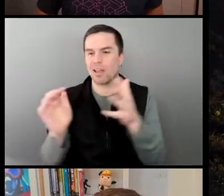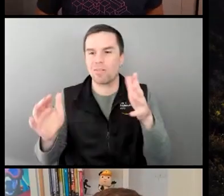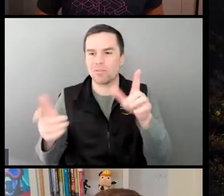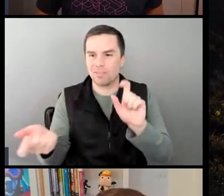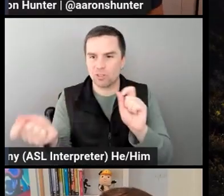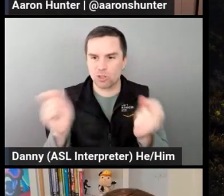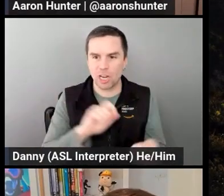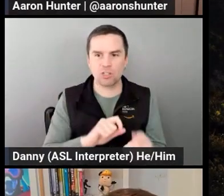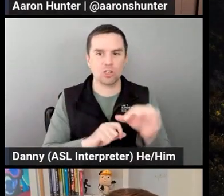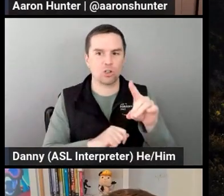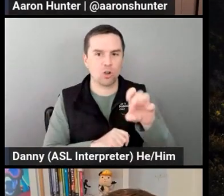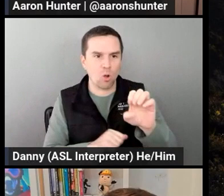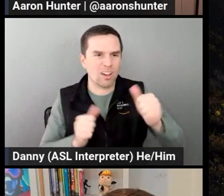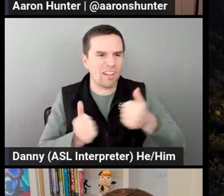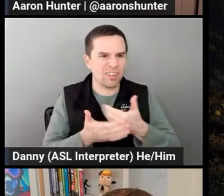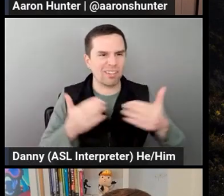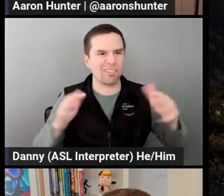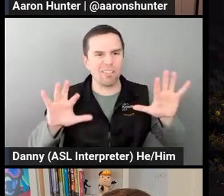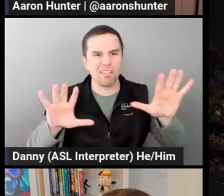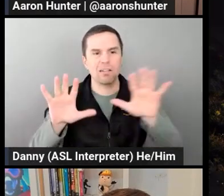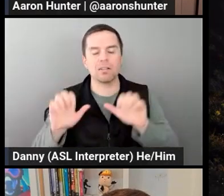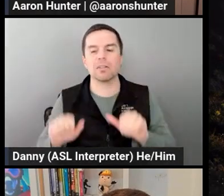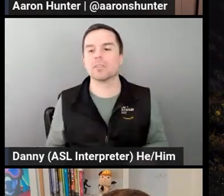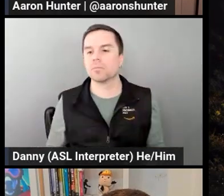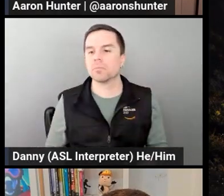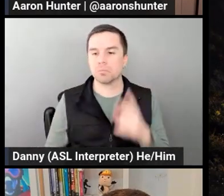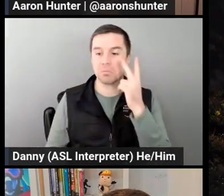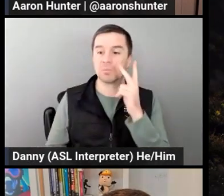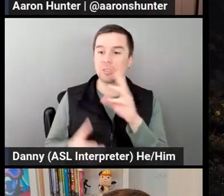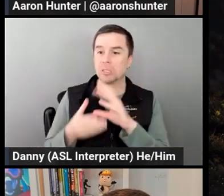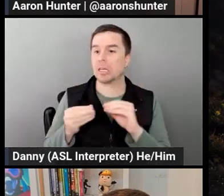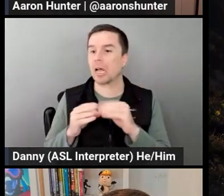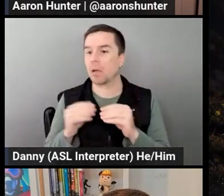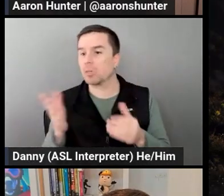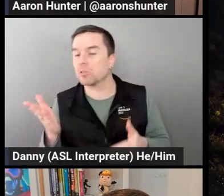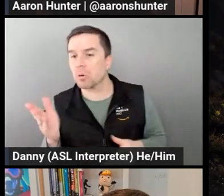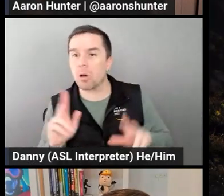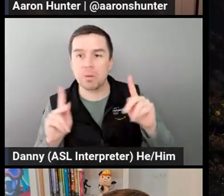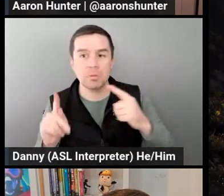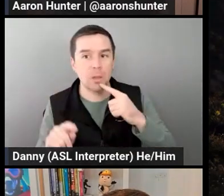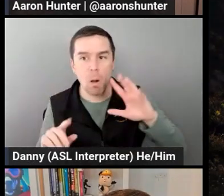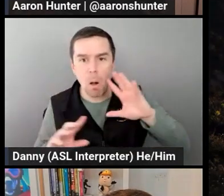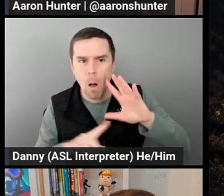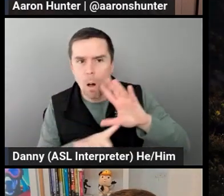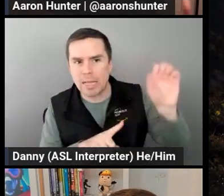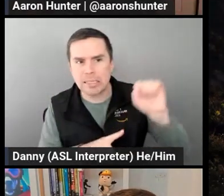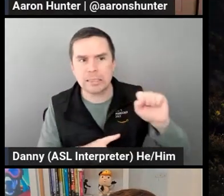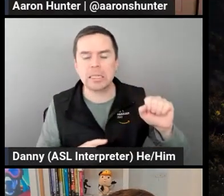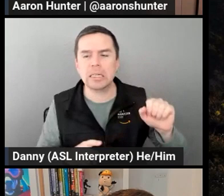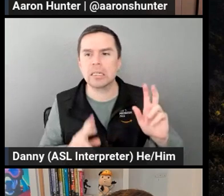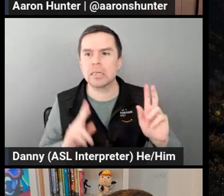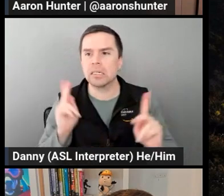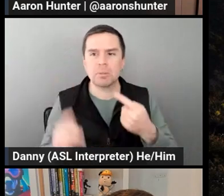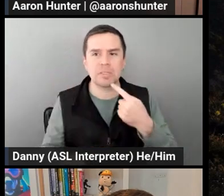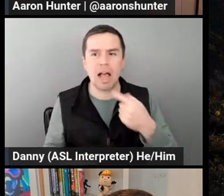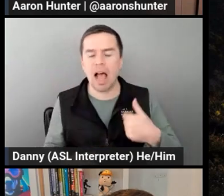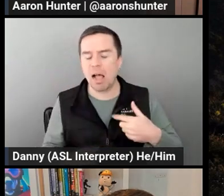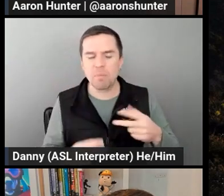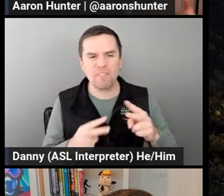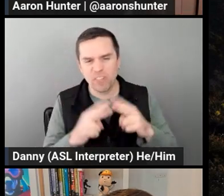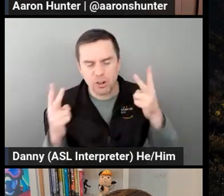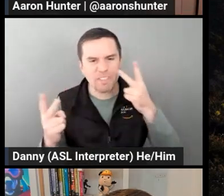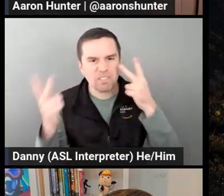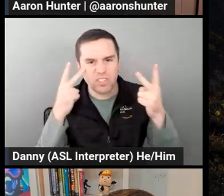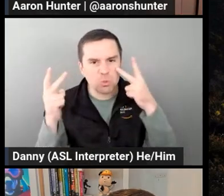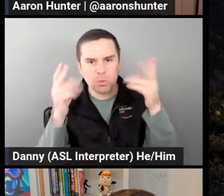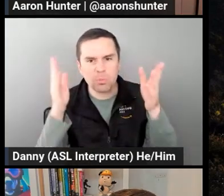Yeah, exactly. I'm seeing all the comments, like people saying, yeah, this is amazing. All the comments of, I'm a very visual person. This is